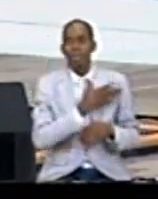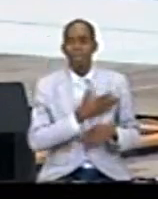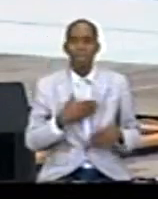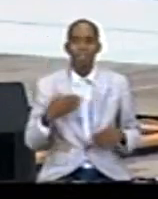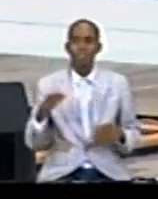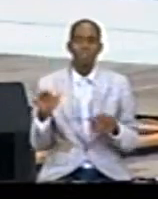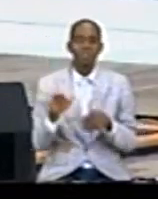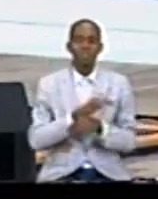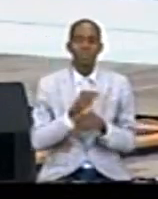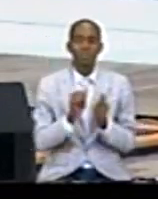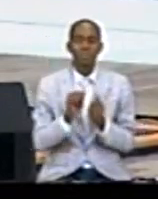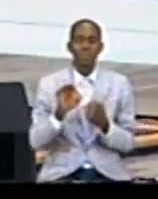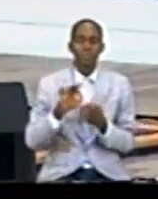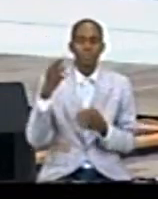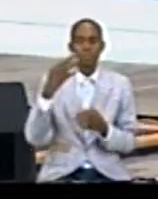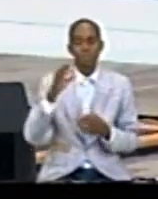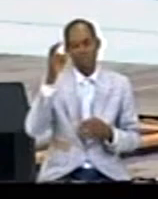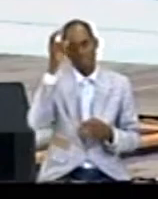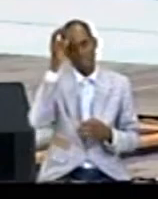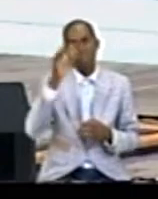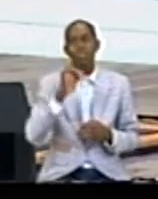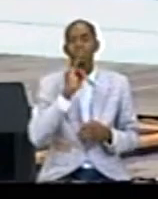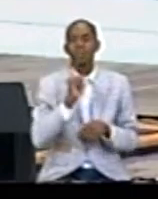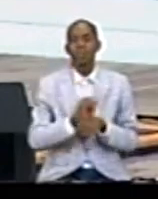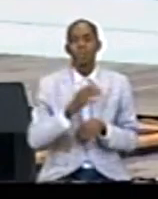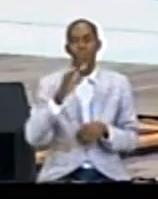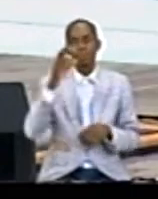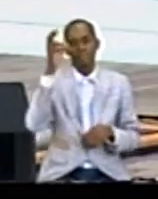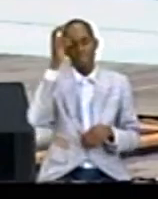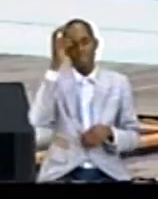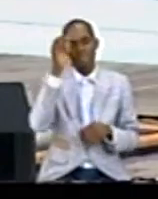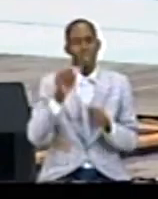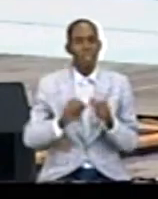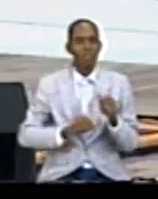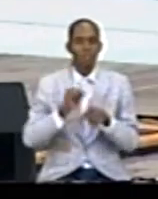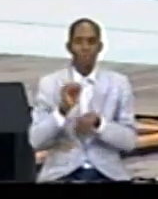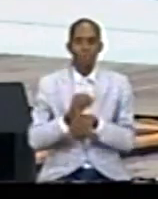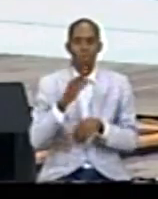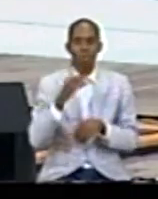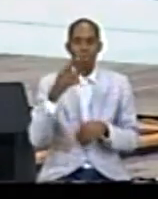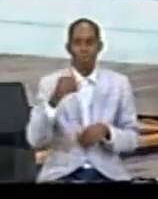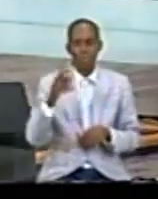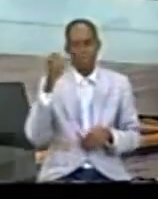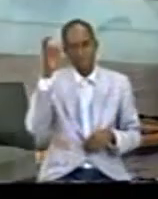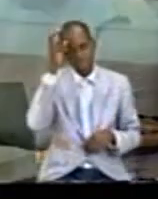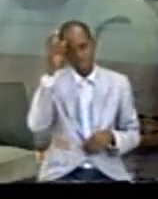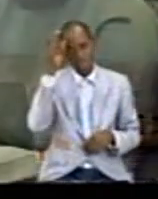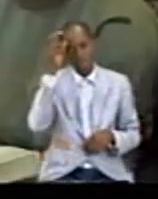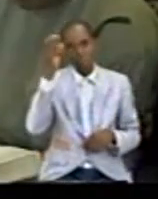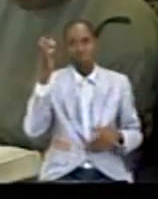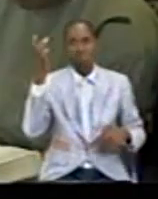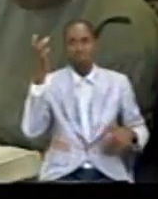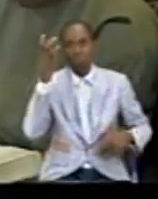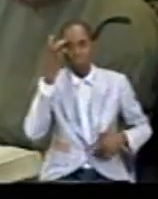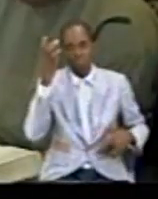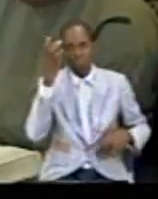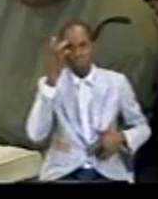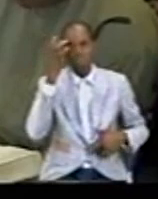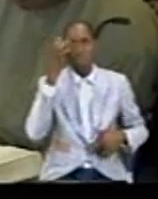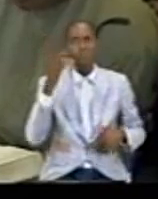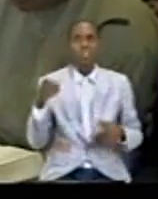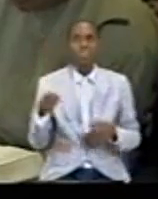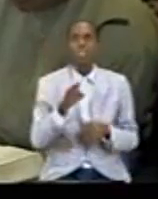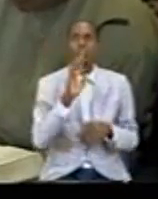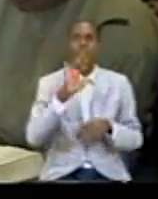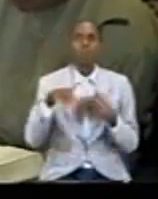Demonization is the work of the devil. Every work of the devil, disease or demons, they're